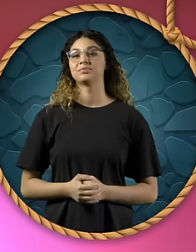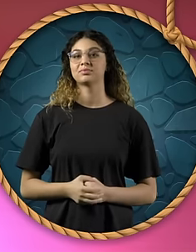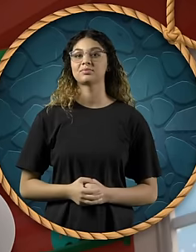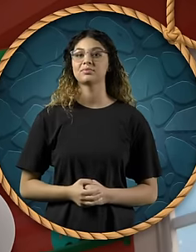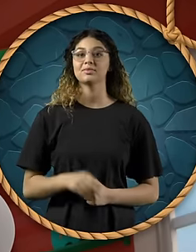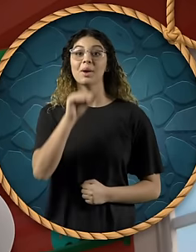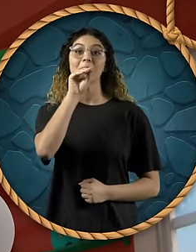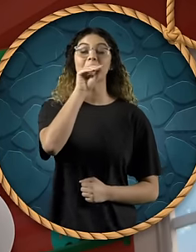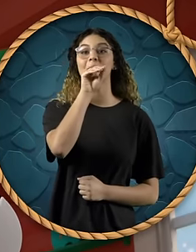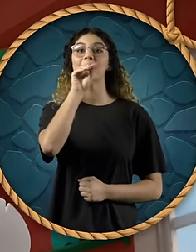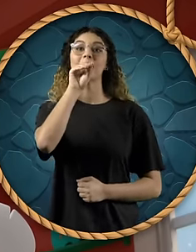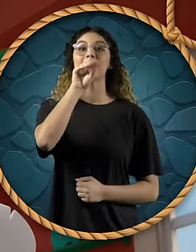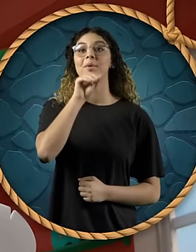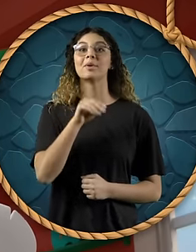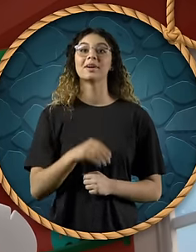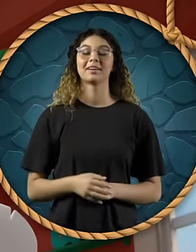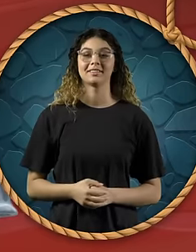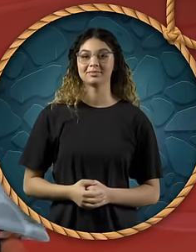treats.